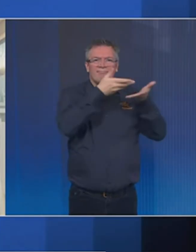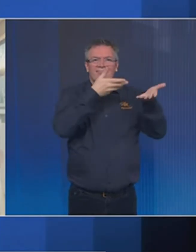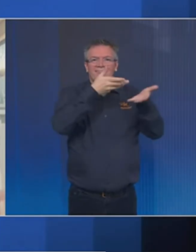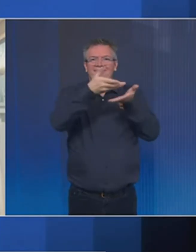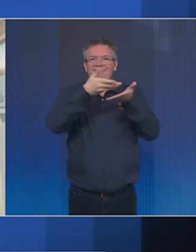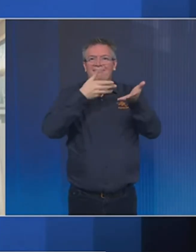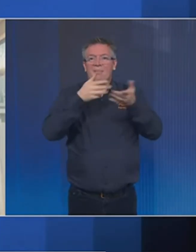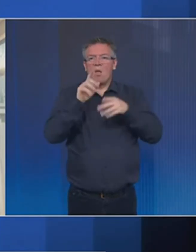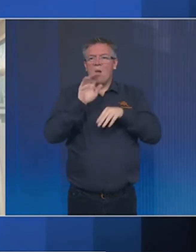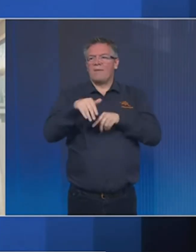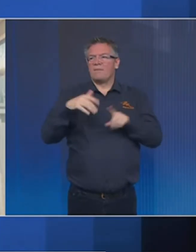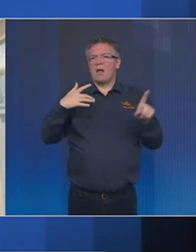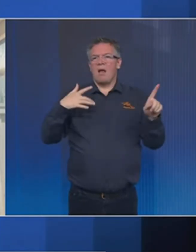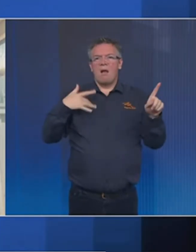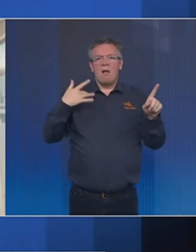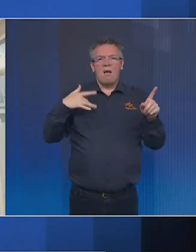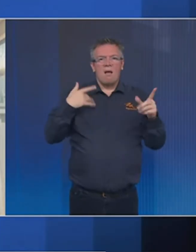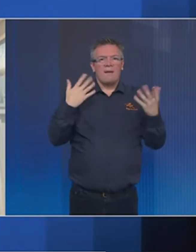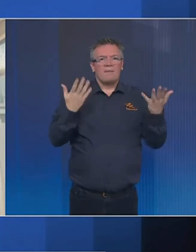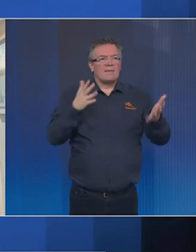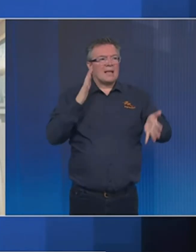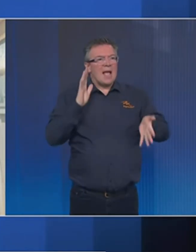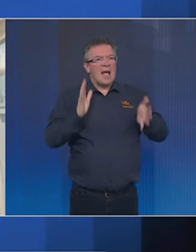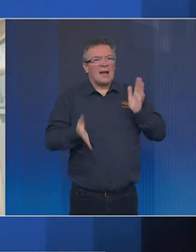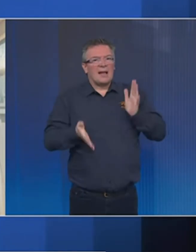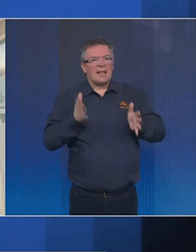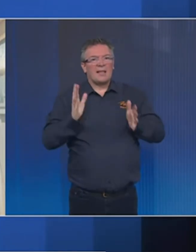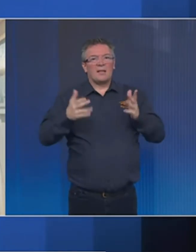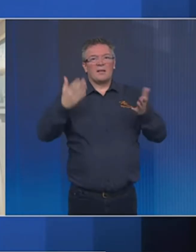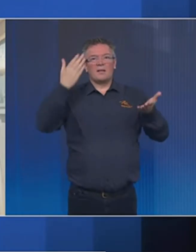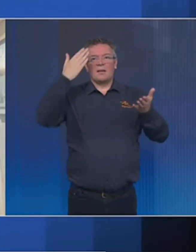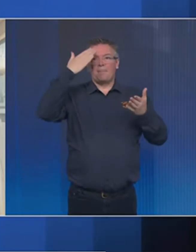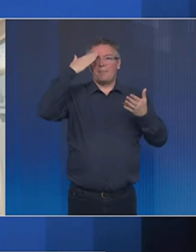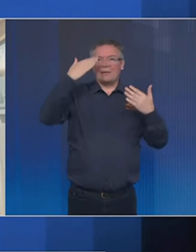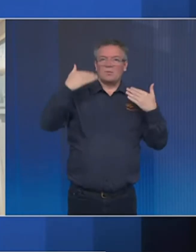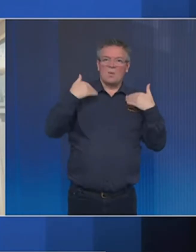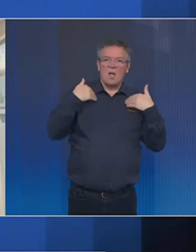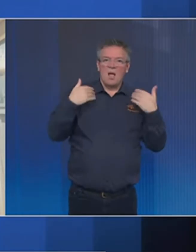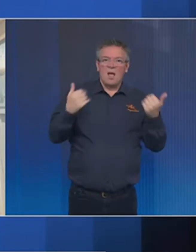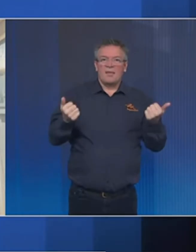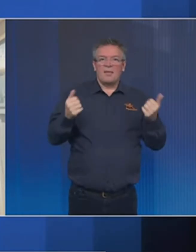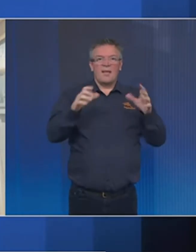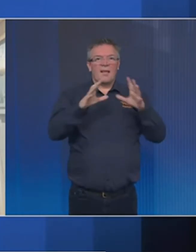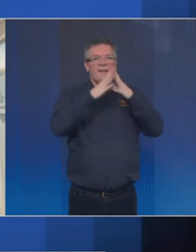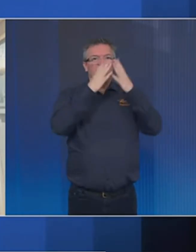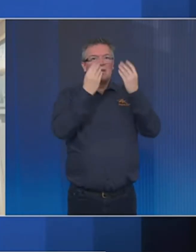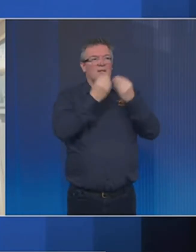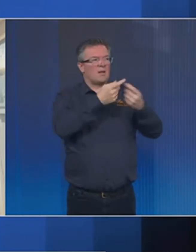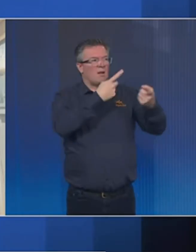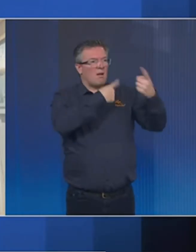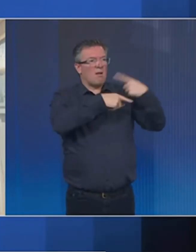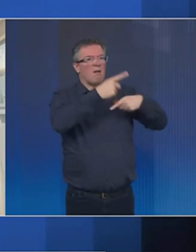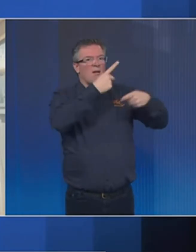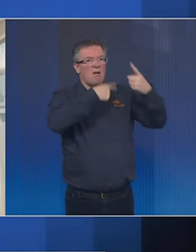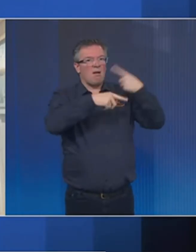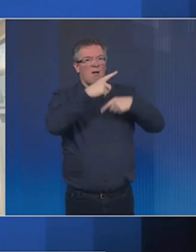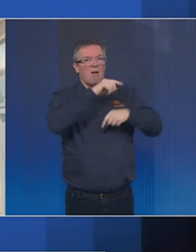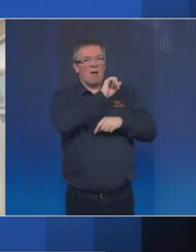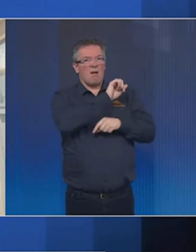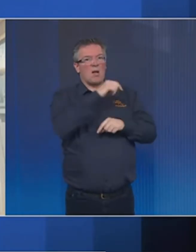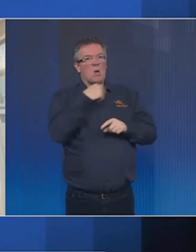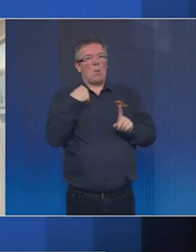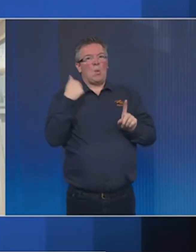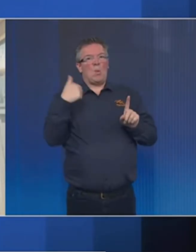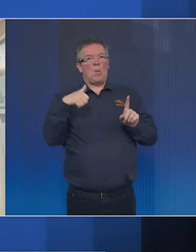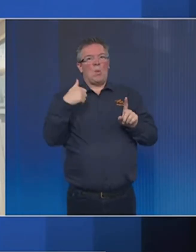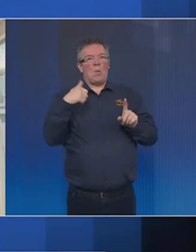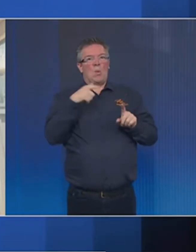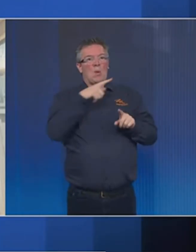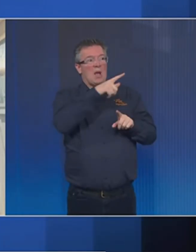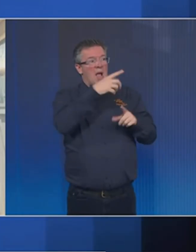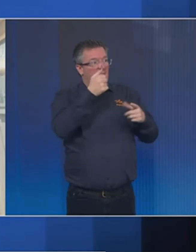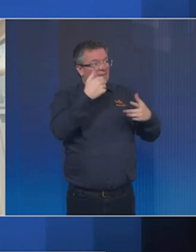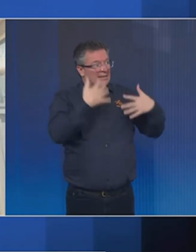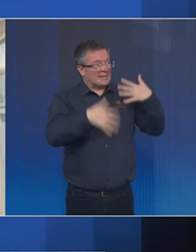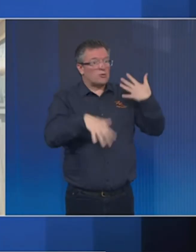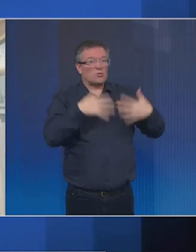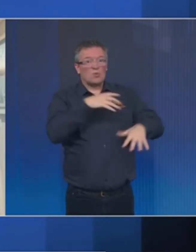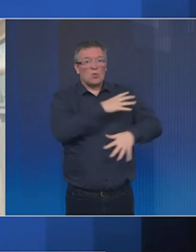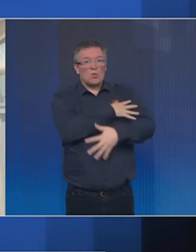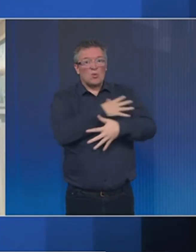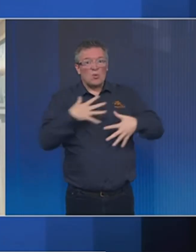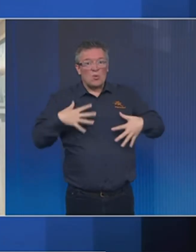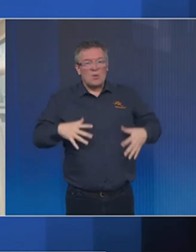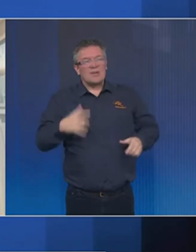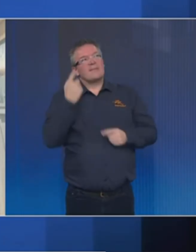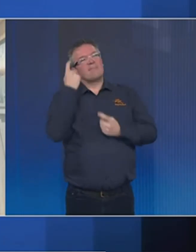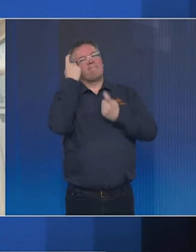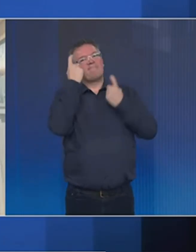I came into their lives when they were going through the most hardship, through mental health, through injuries, and I built it out for them. So